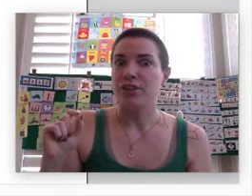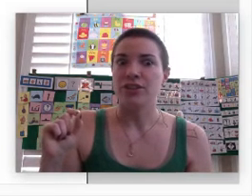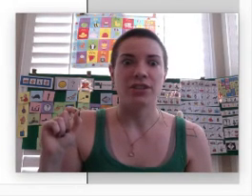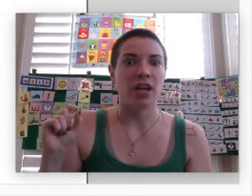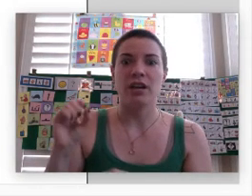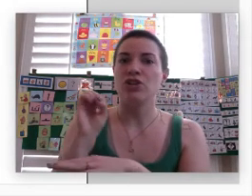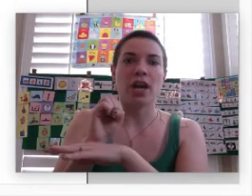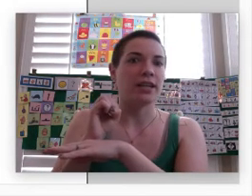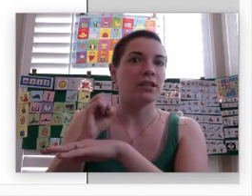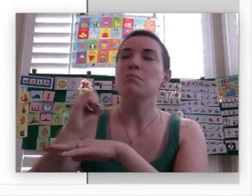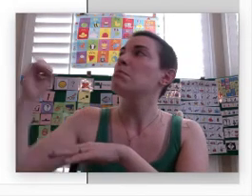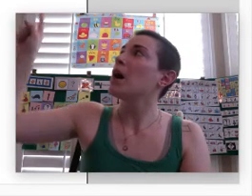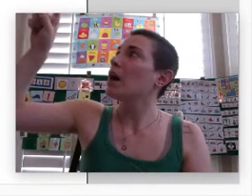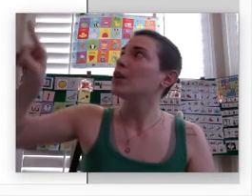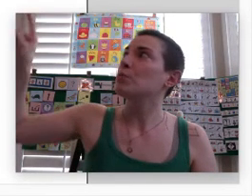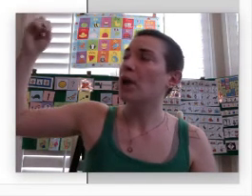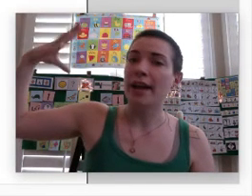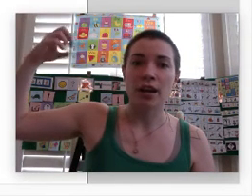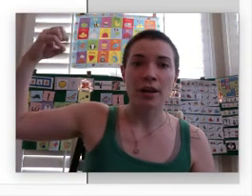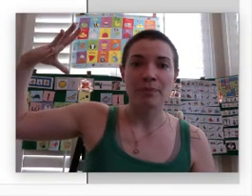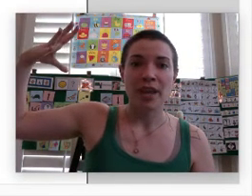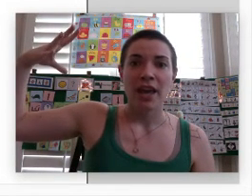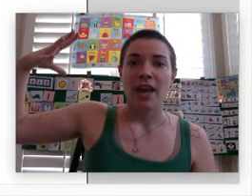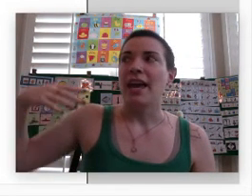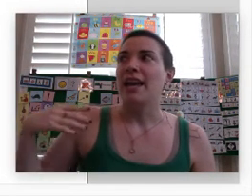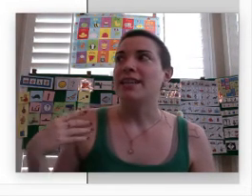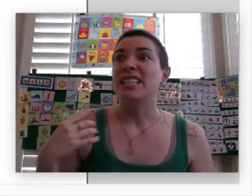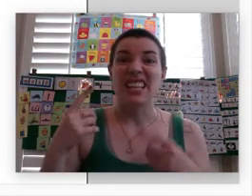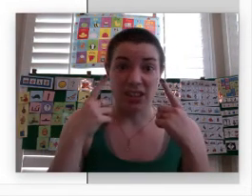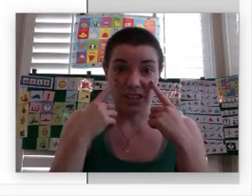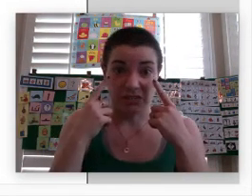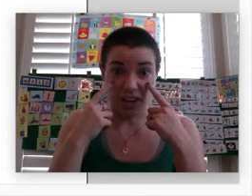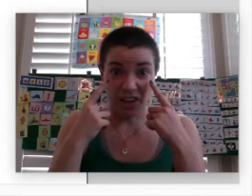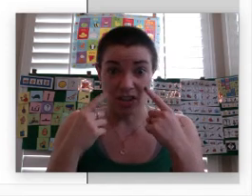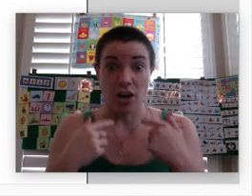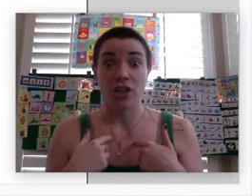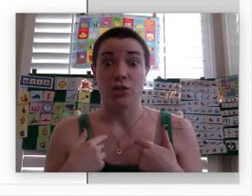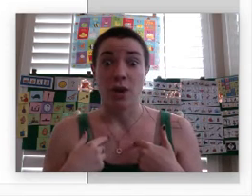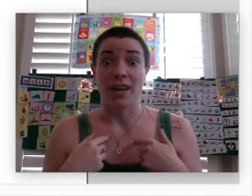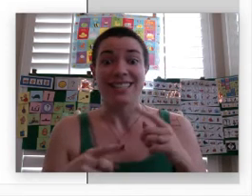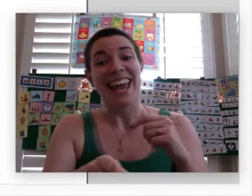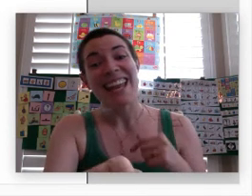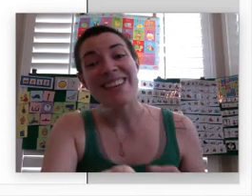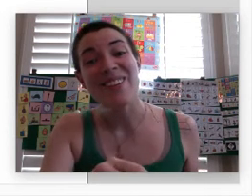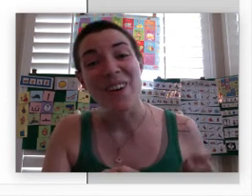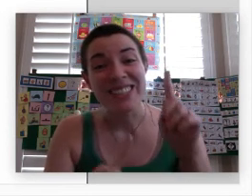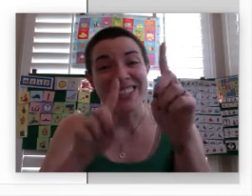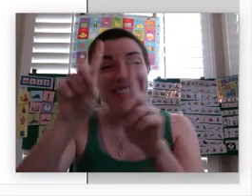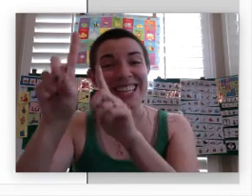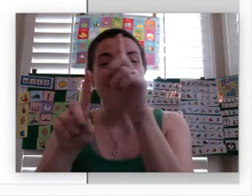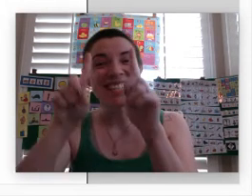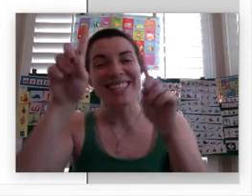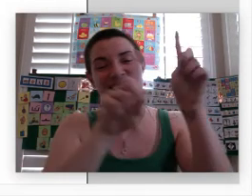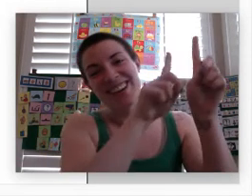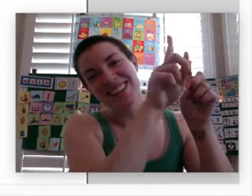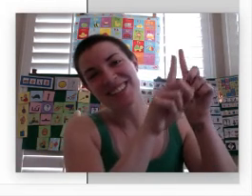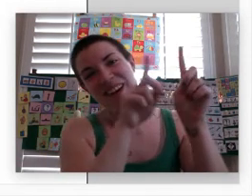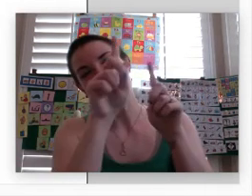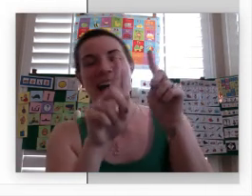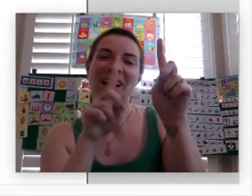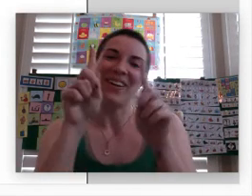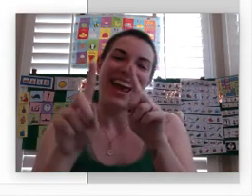the sun shines much brighter. And it looks very dark to us. And you also see the